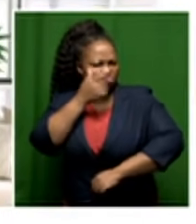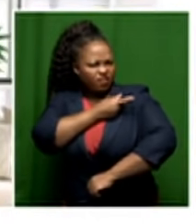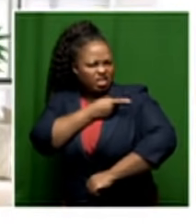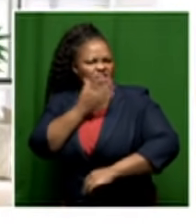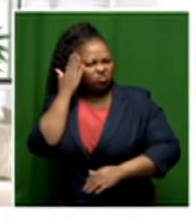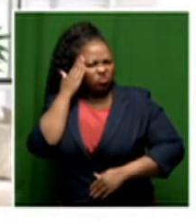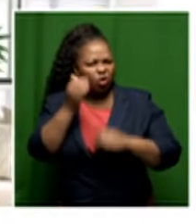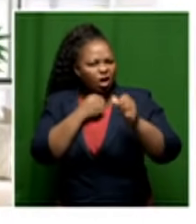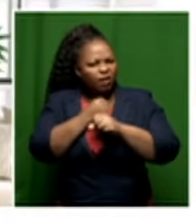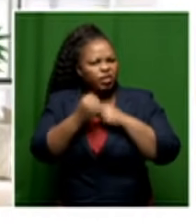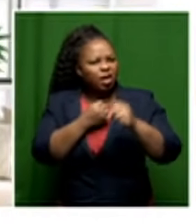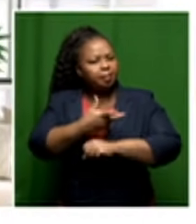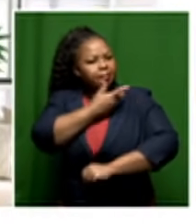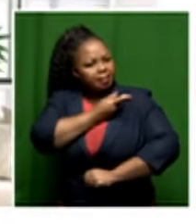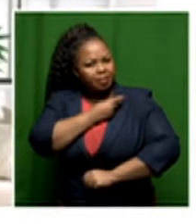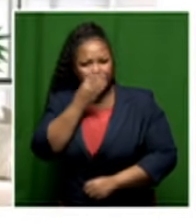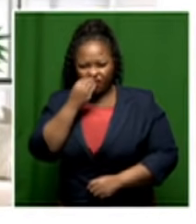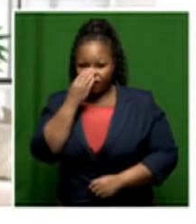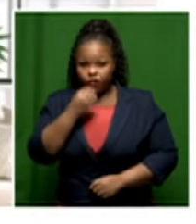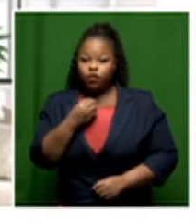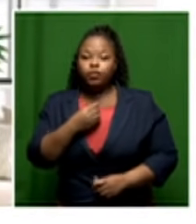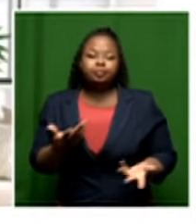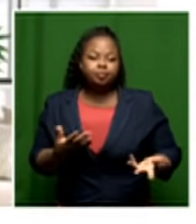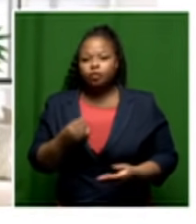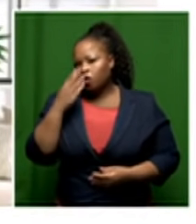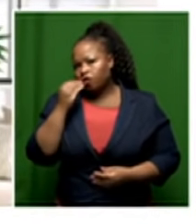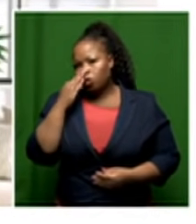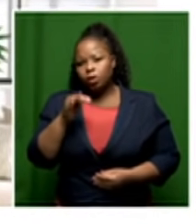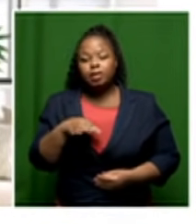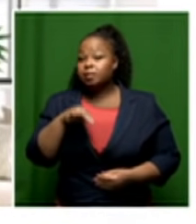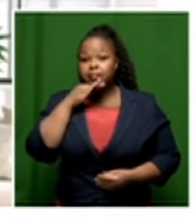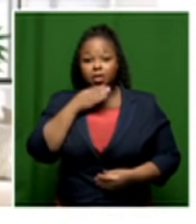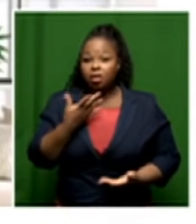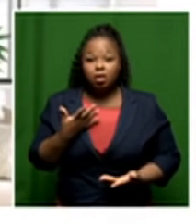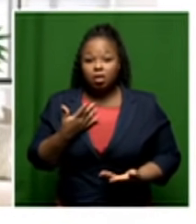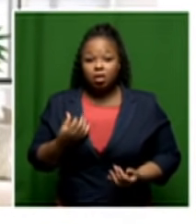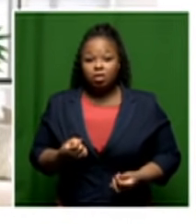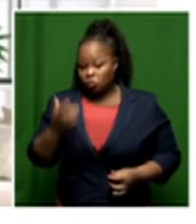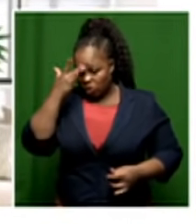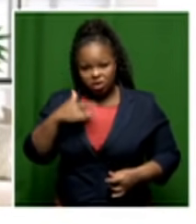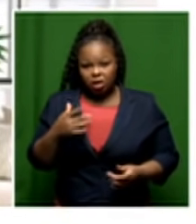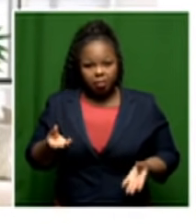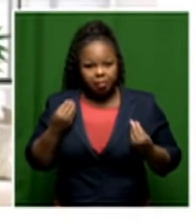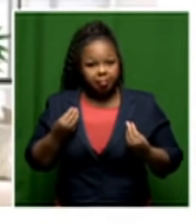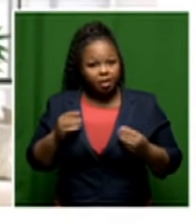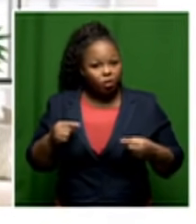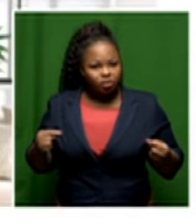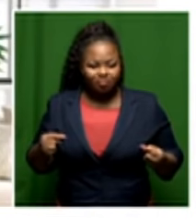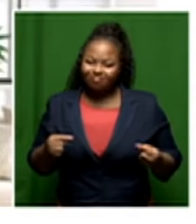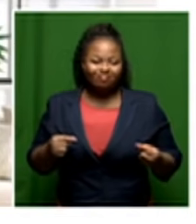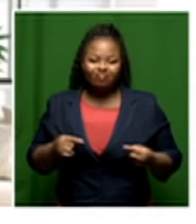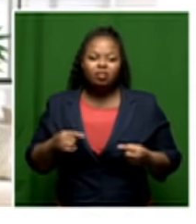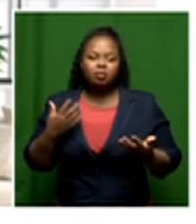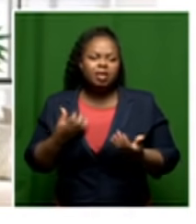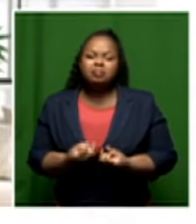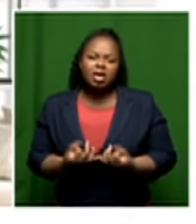basis. If you get a flu vaccine, it does not mean you will not get flu. Many people will